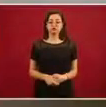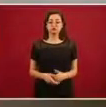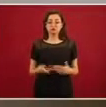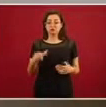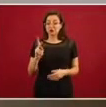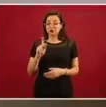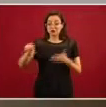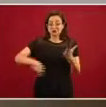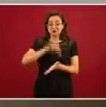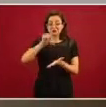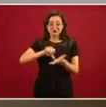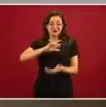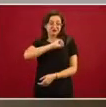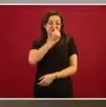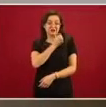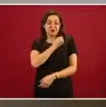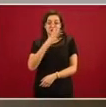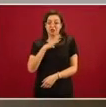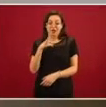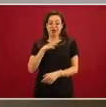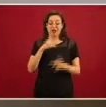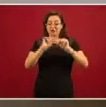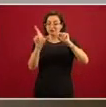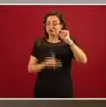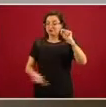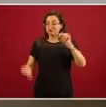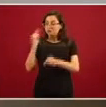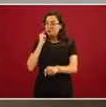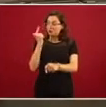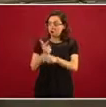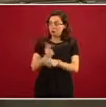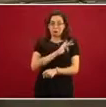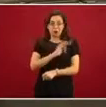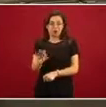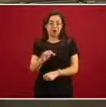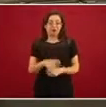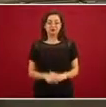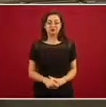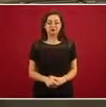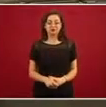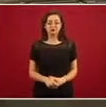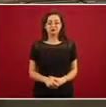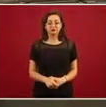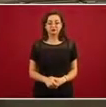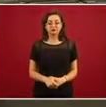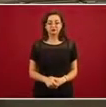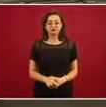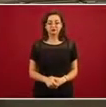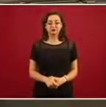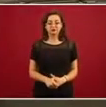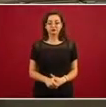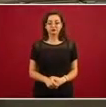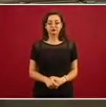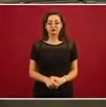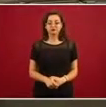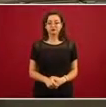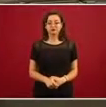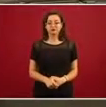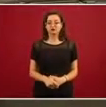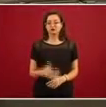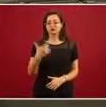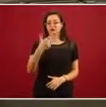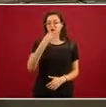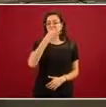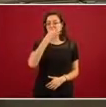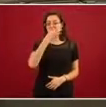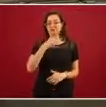And for example, in the very remote communities, how are you going to detect? Well, anywhere there are medical units, we can detect the